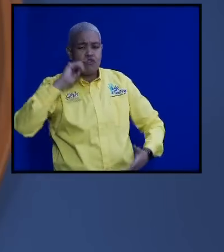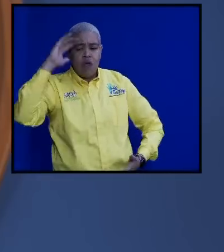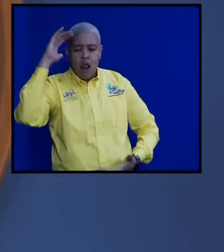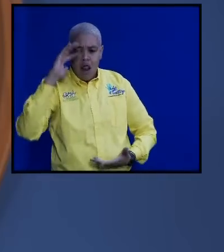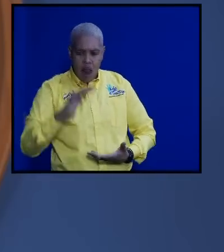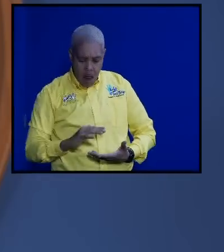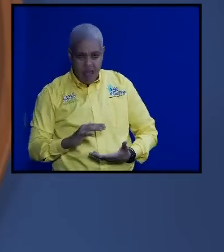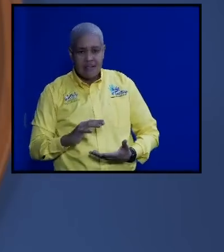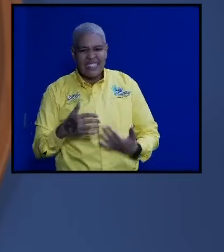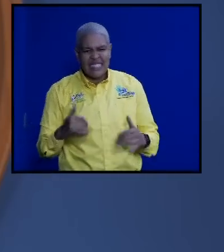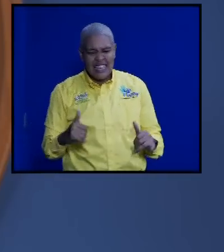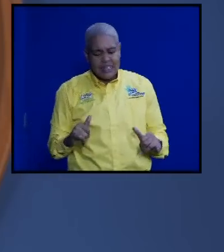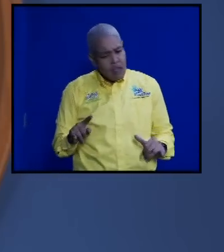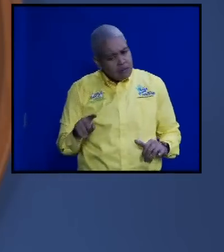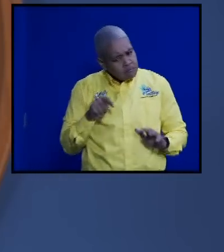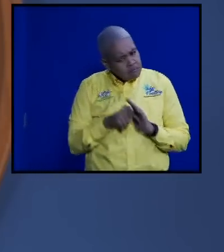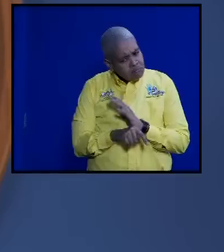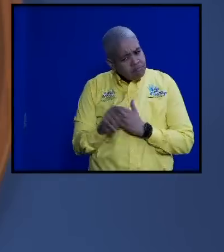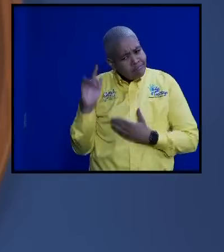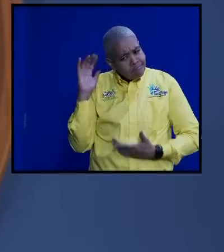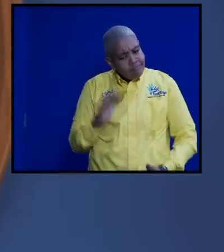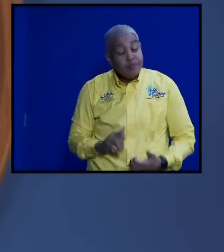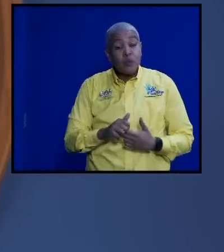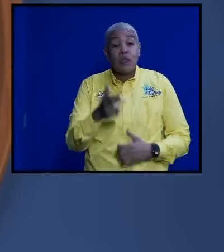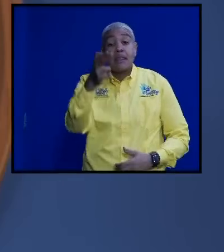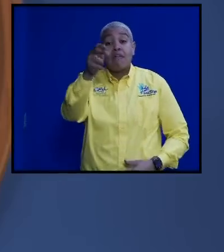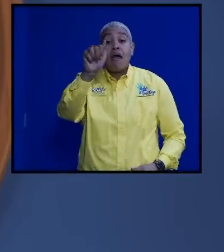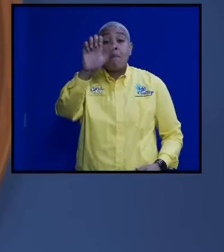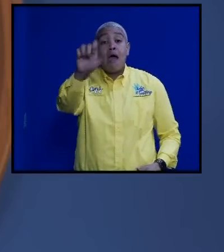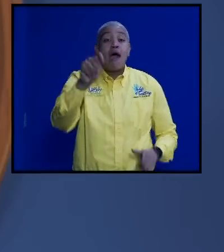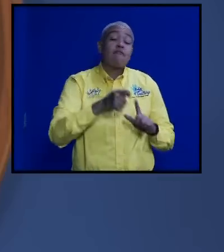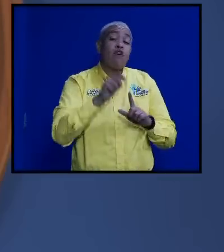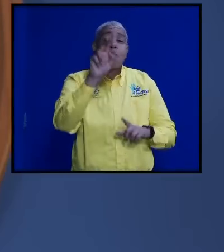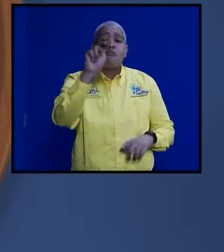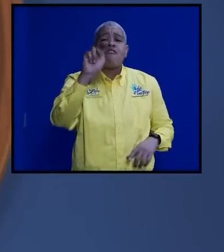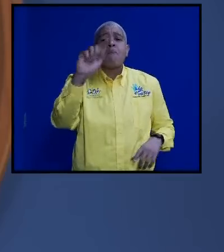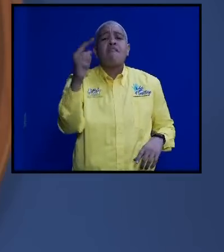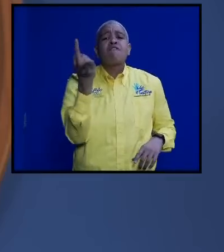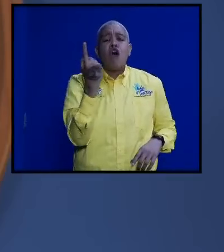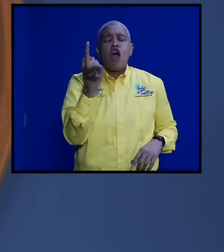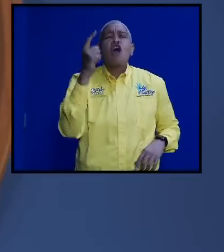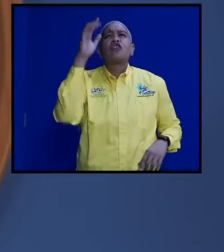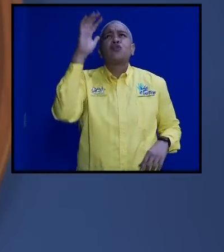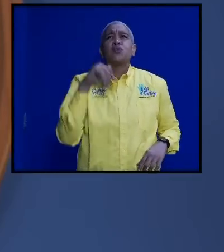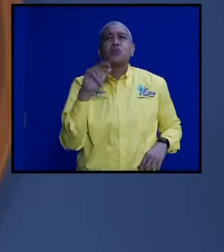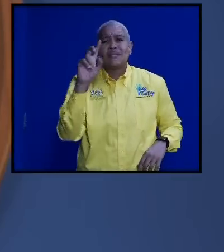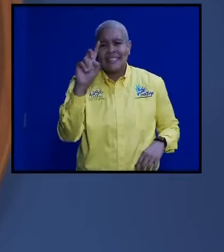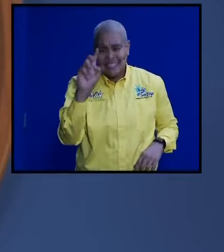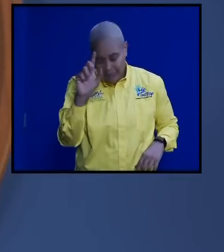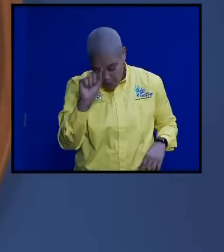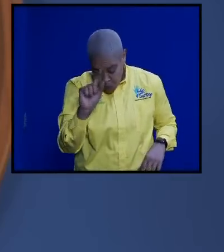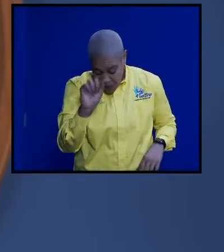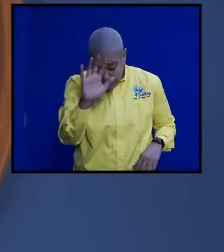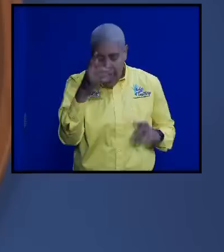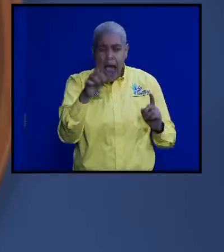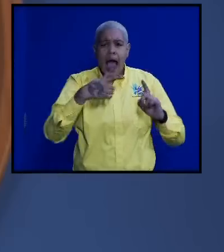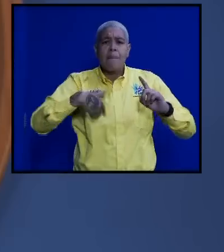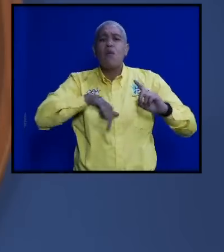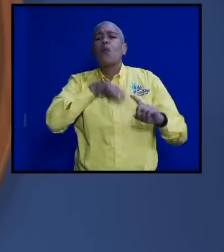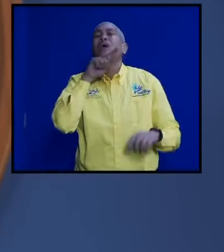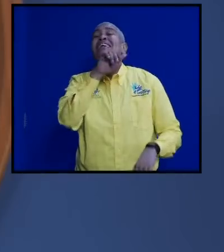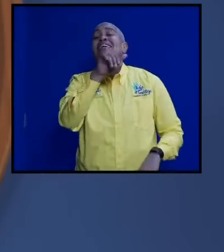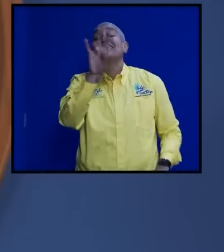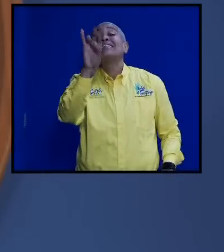downwards. With the Firearms Act, from November the 1st to December the 20th, we charged